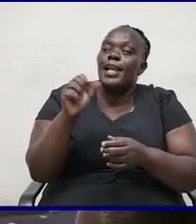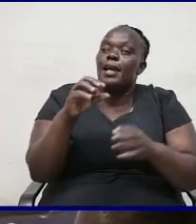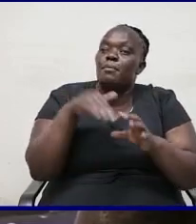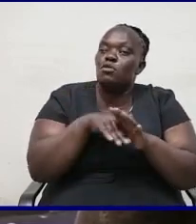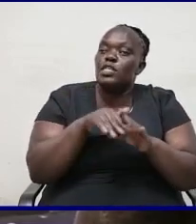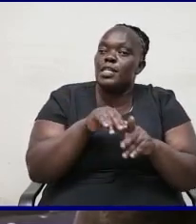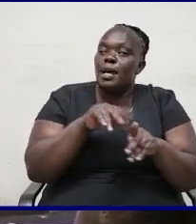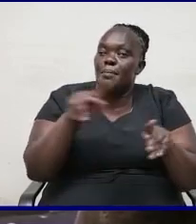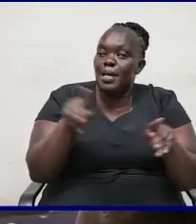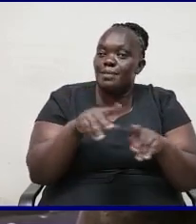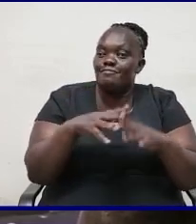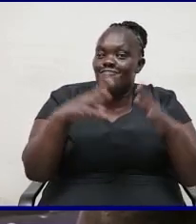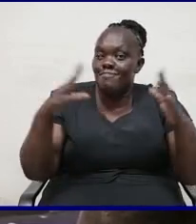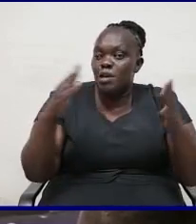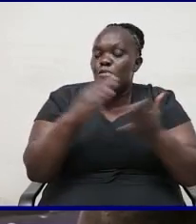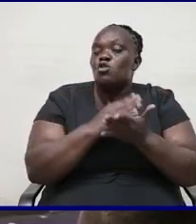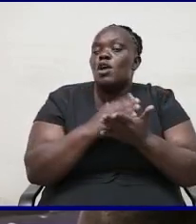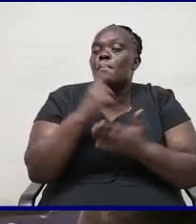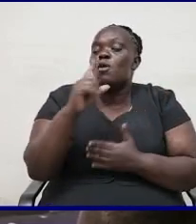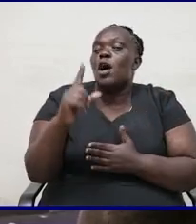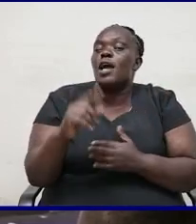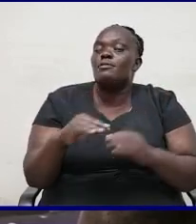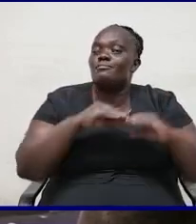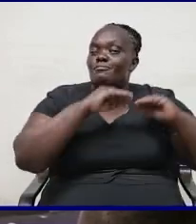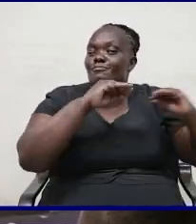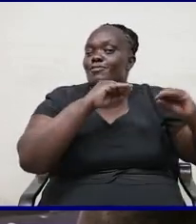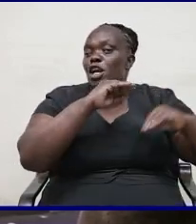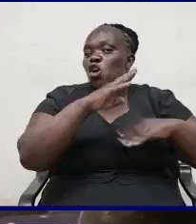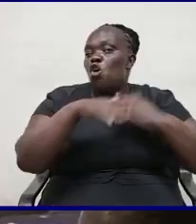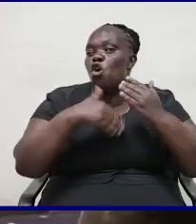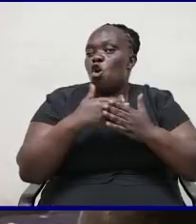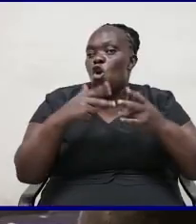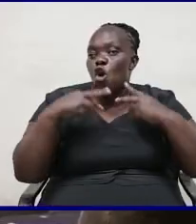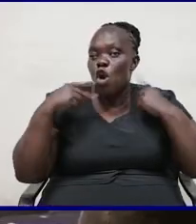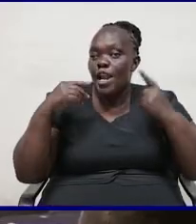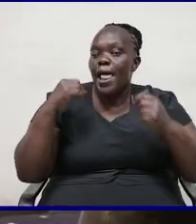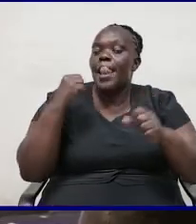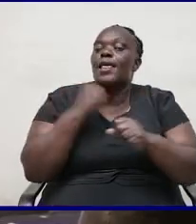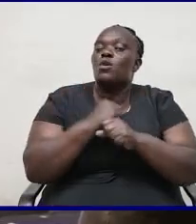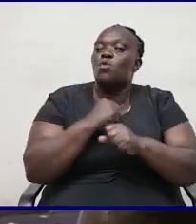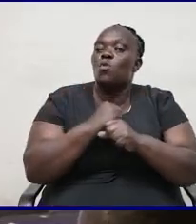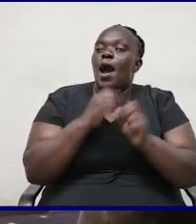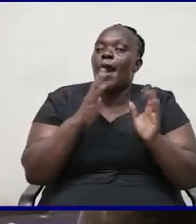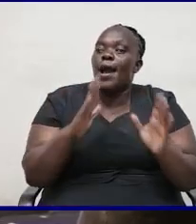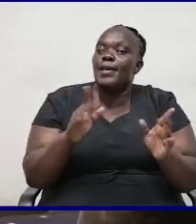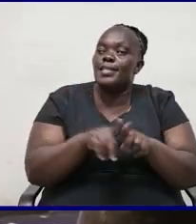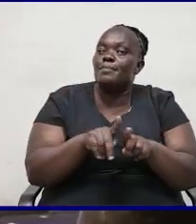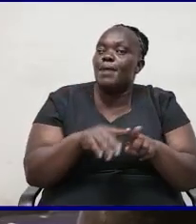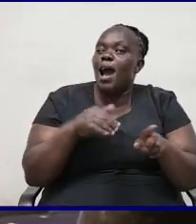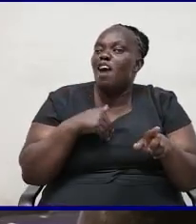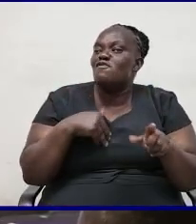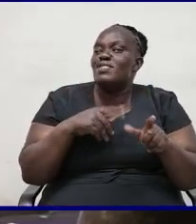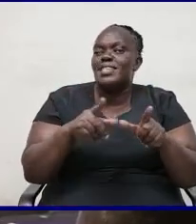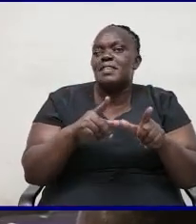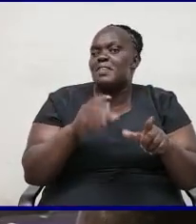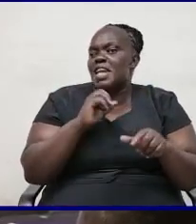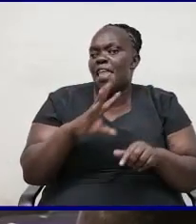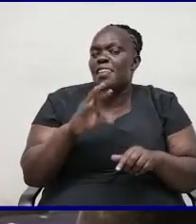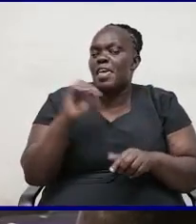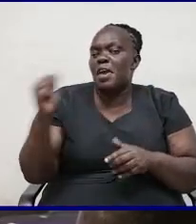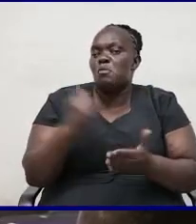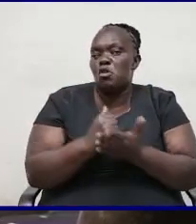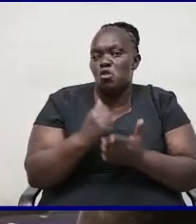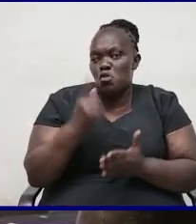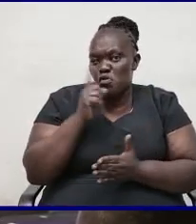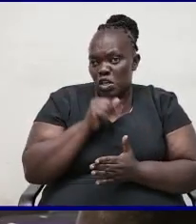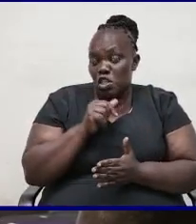put in place a robust program, one, to train all those hotel staff that will have a certificate. Maybe they were just